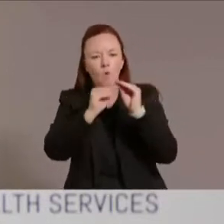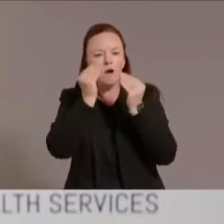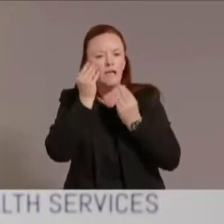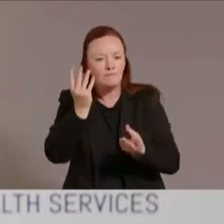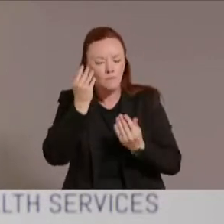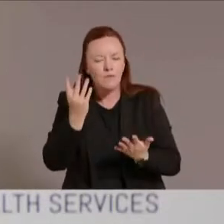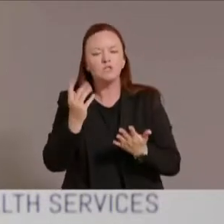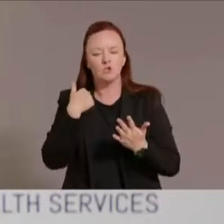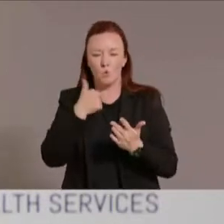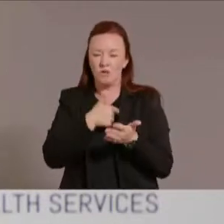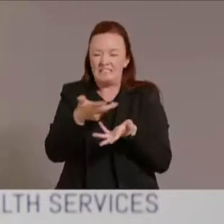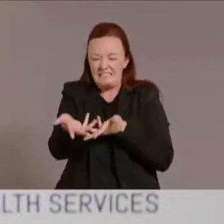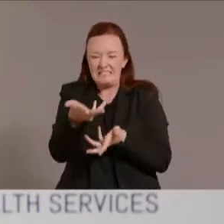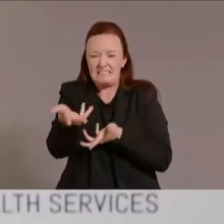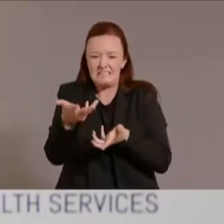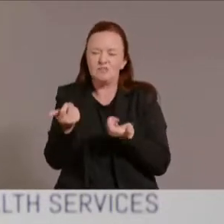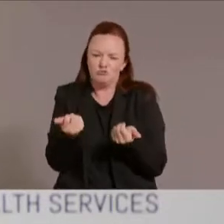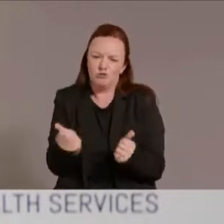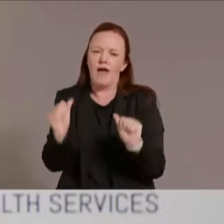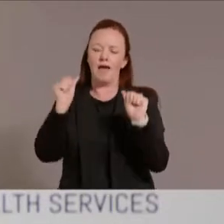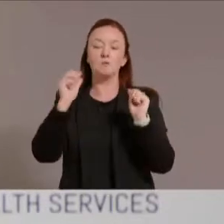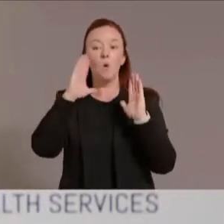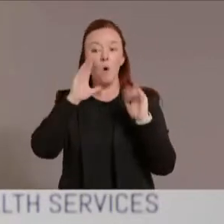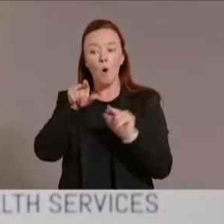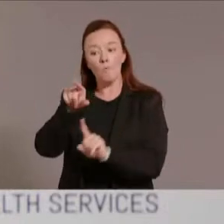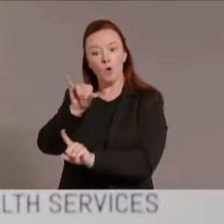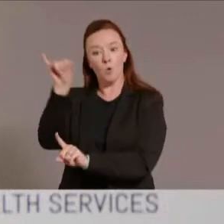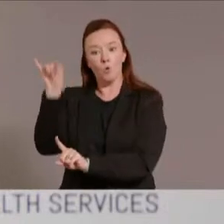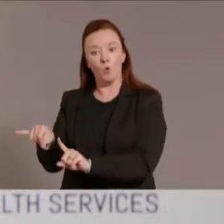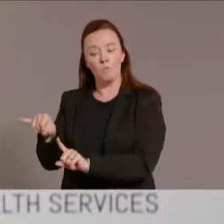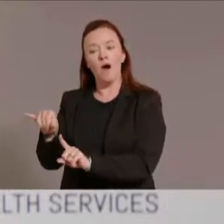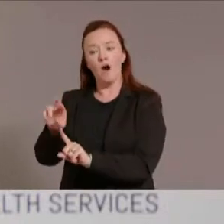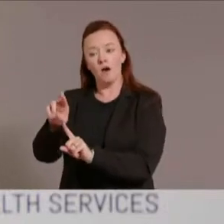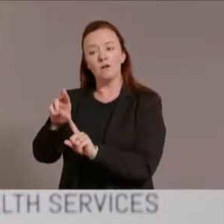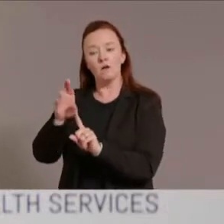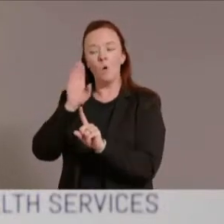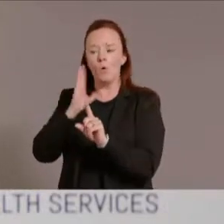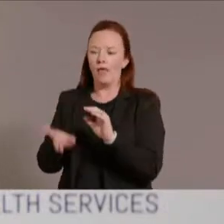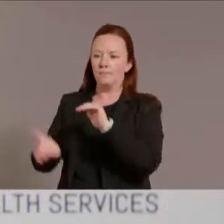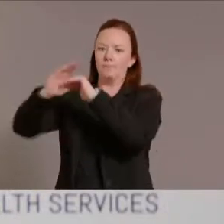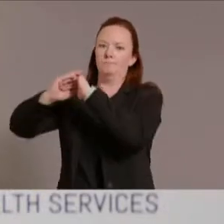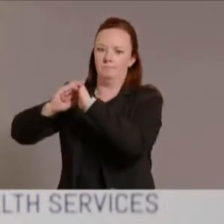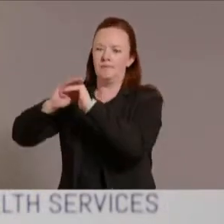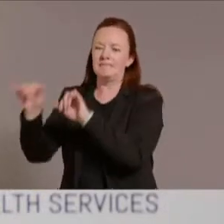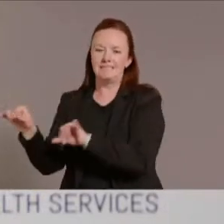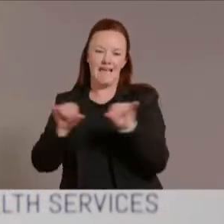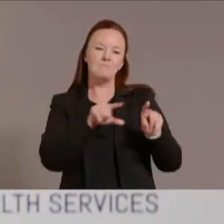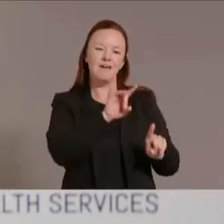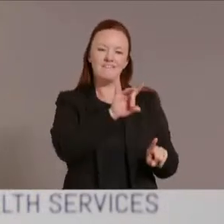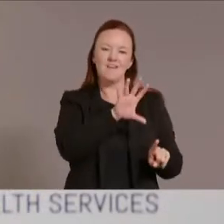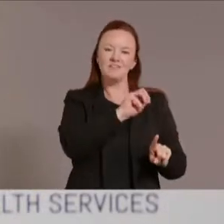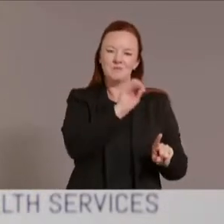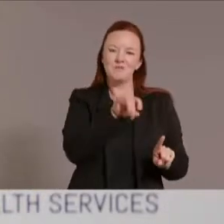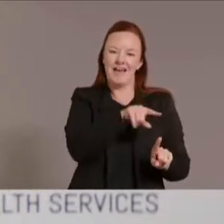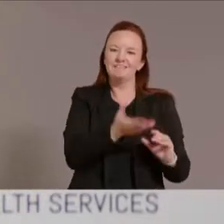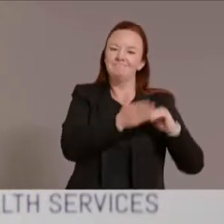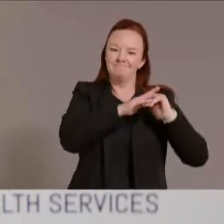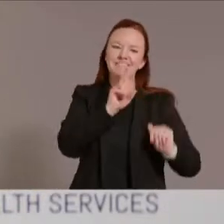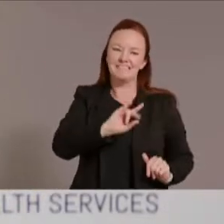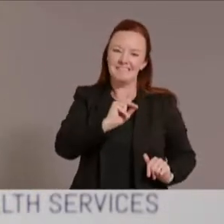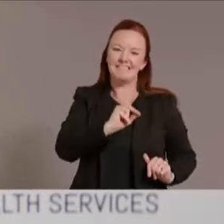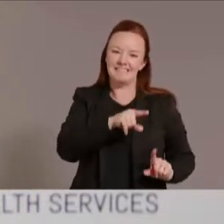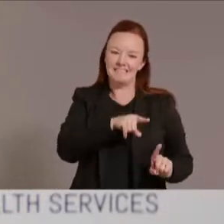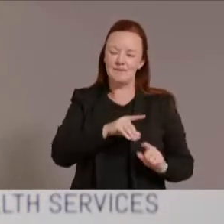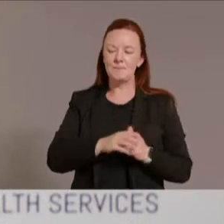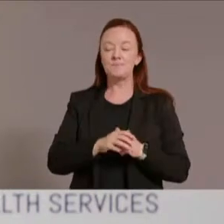in our Yuma area that we saw in our 85009, but we've also expanded that same program